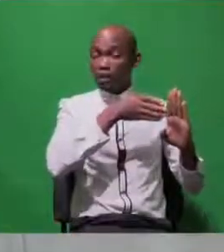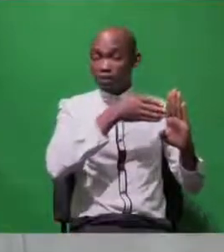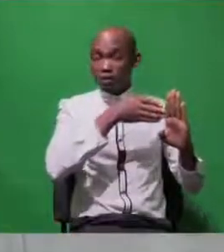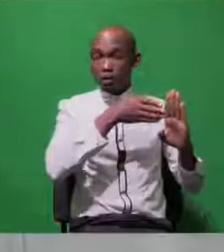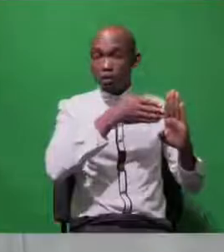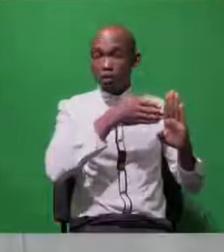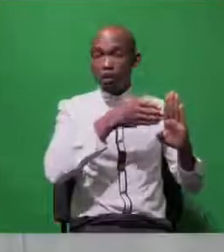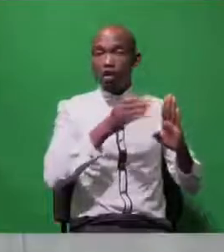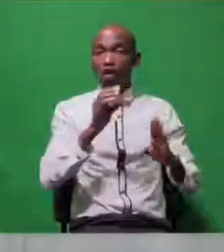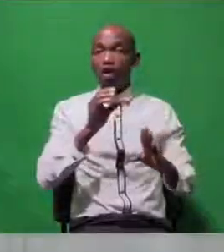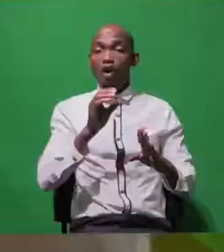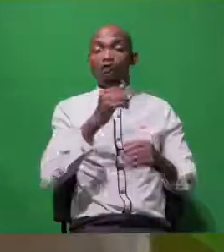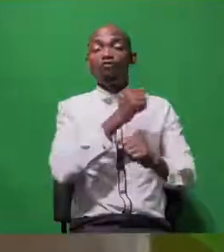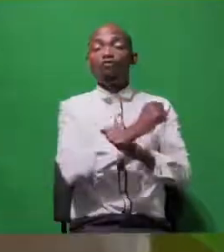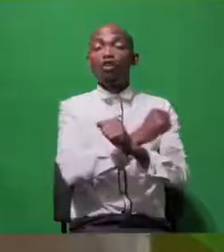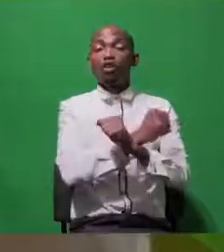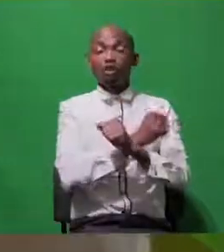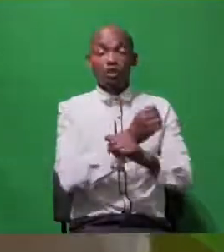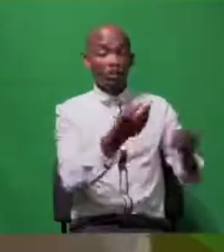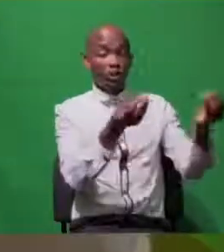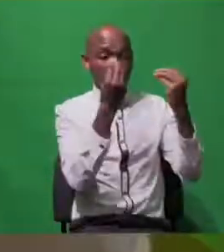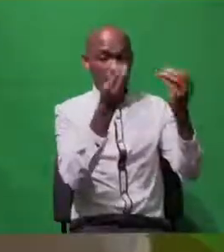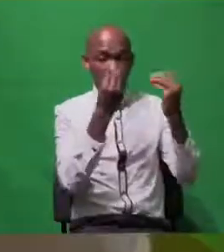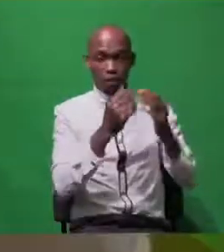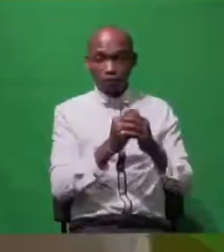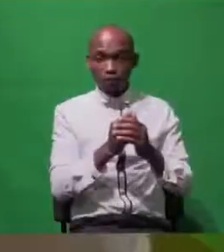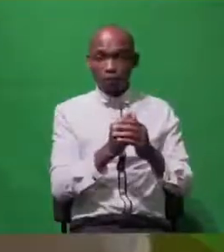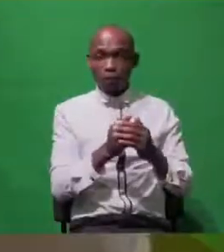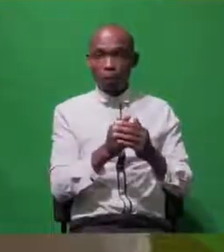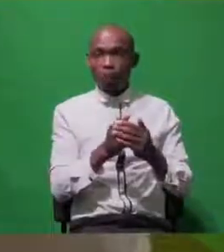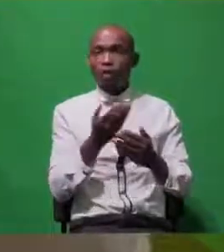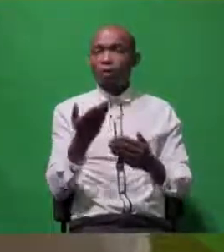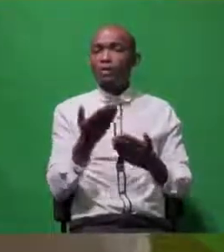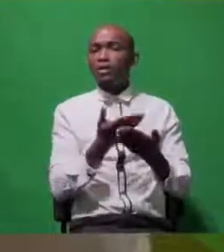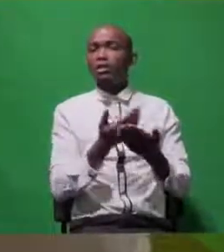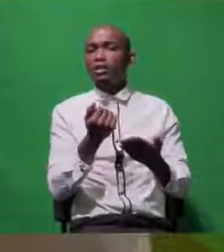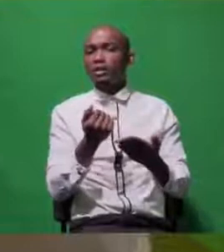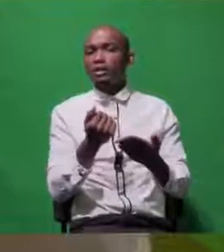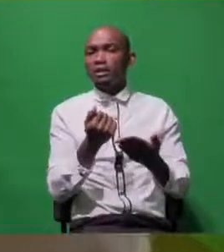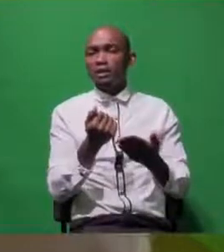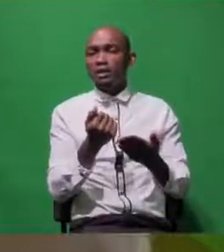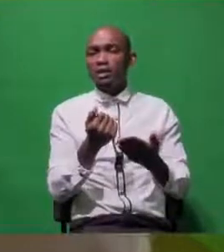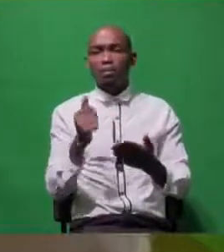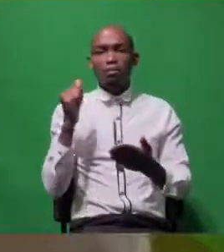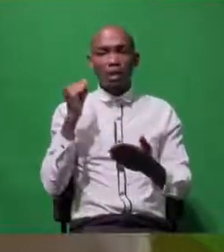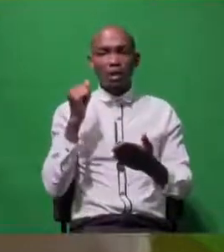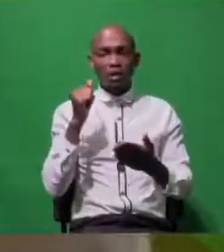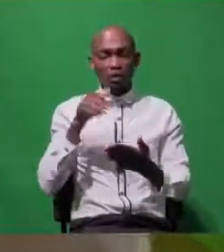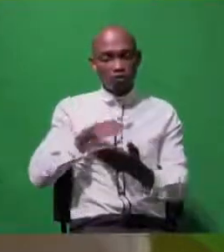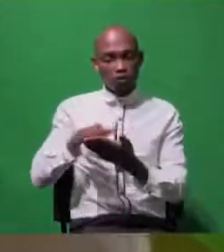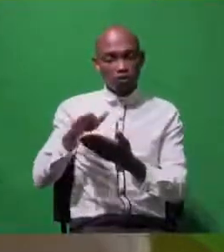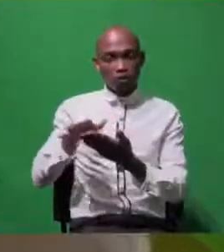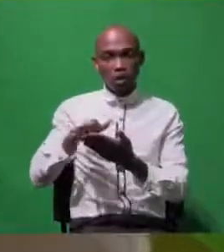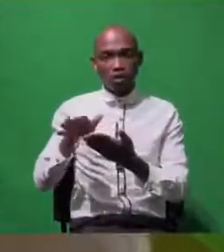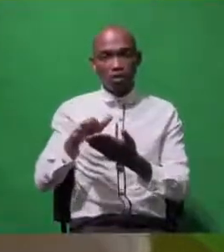of colonial education. What were the reasons behind introduction of